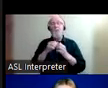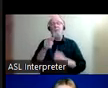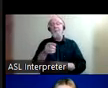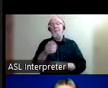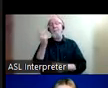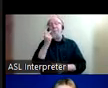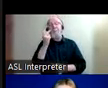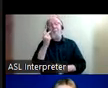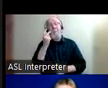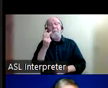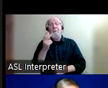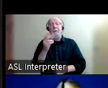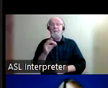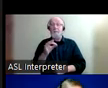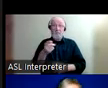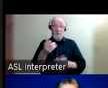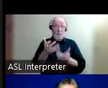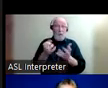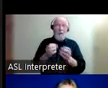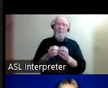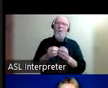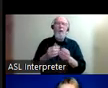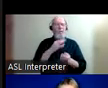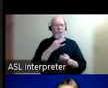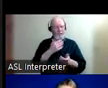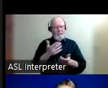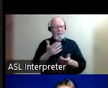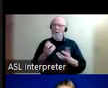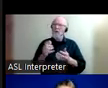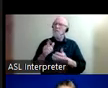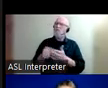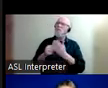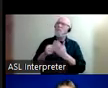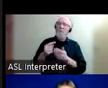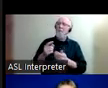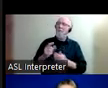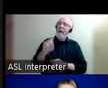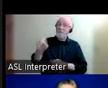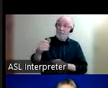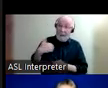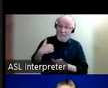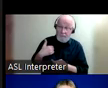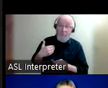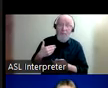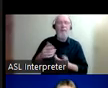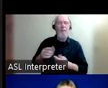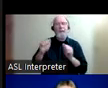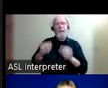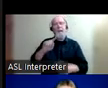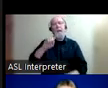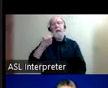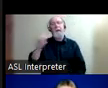know, if there's anything that you would like to see offered at the library too. We're more than happy to, you know, take